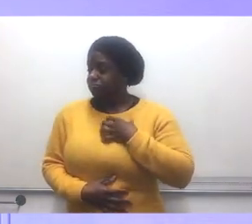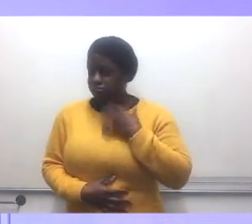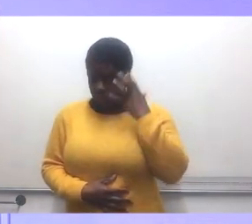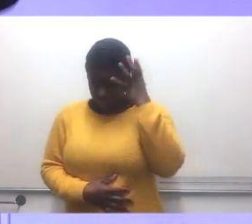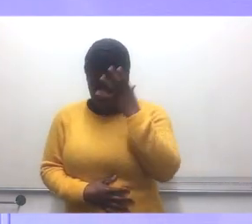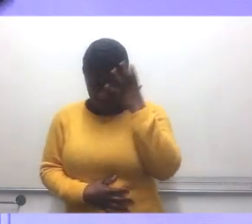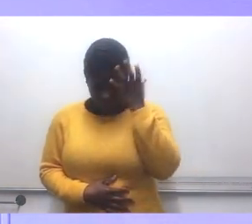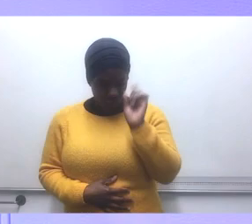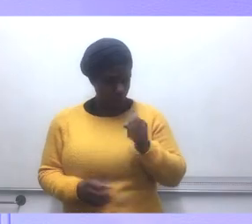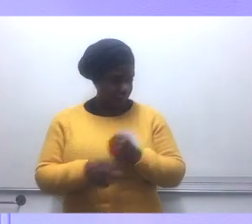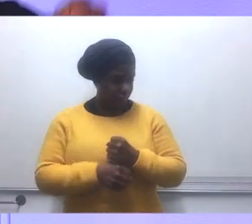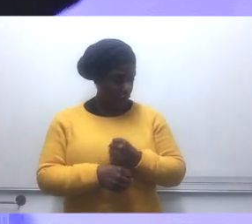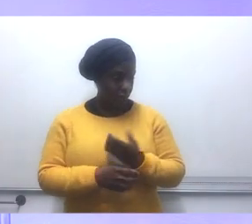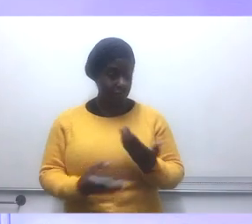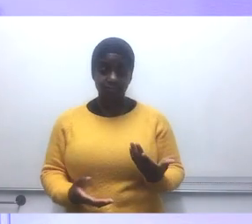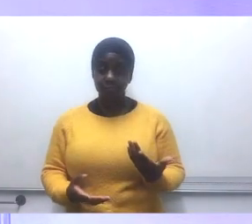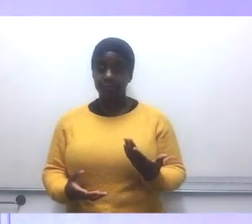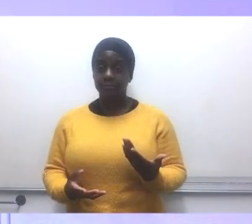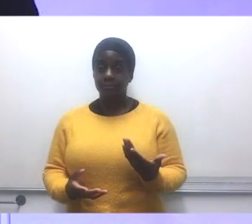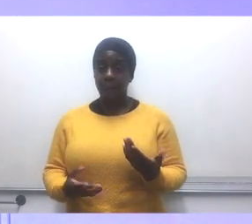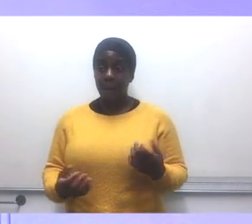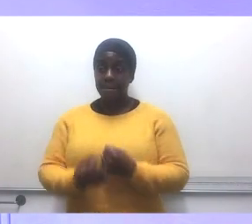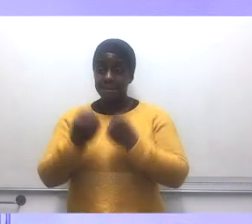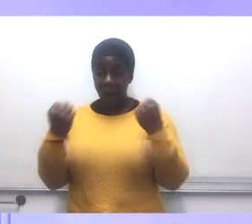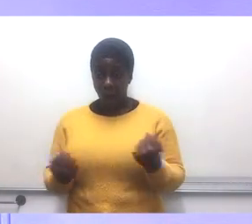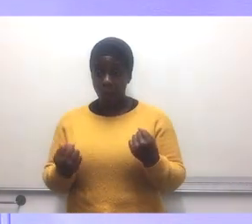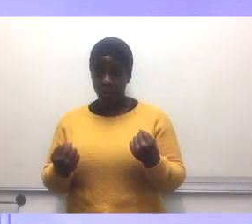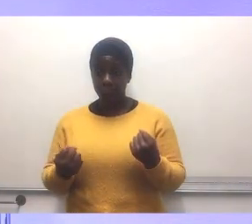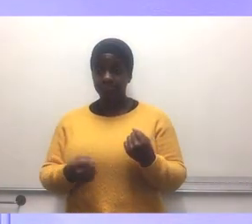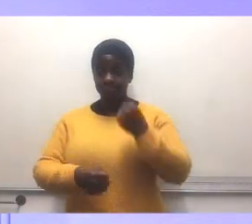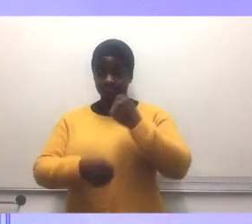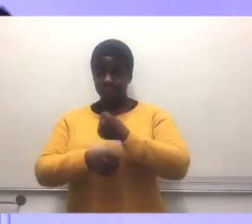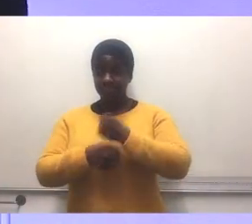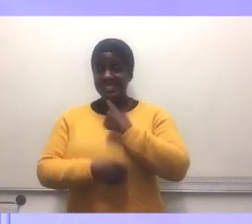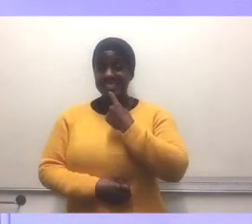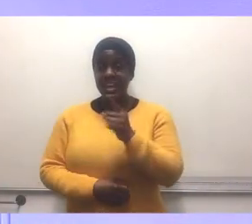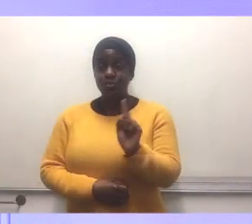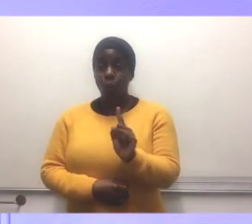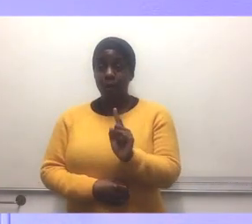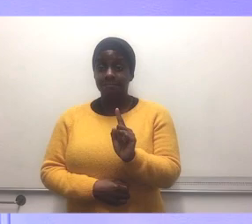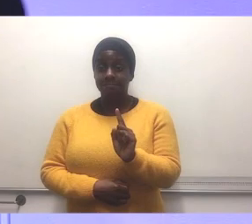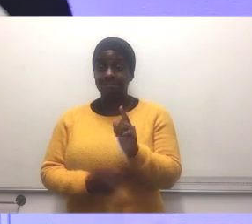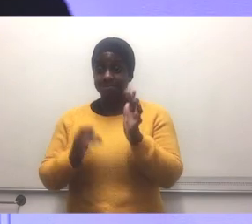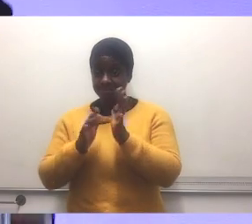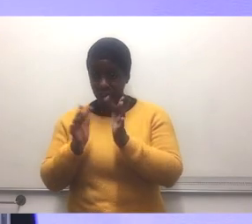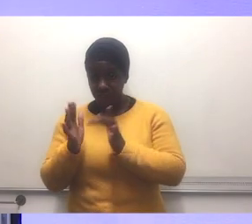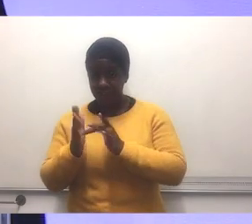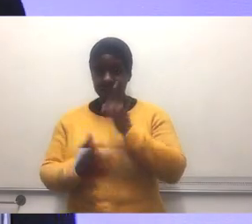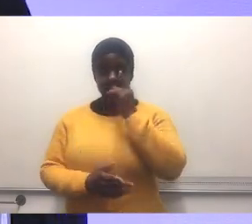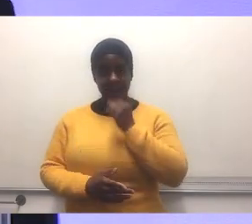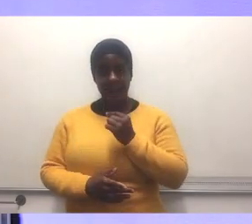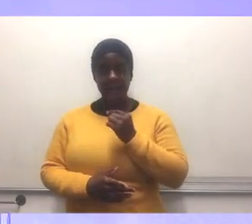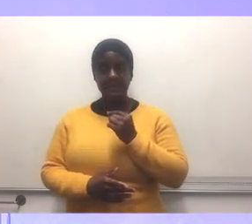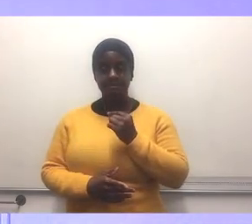have done. Tonight, the power of the gospel says that Jesus can take